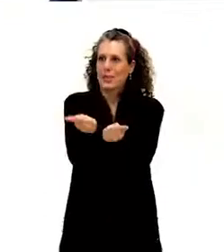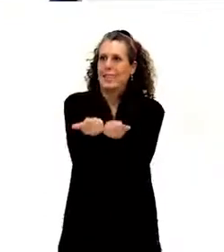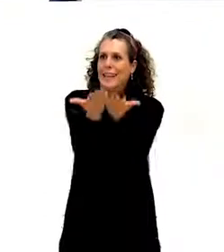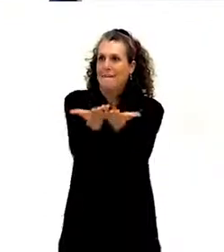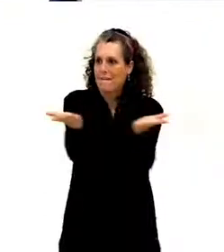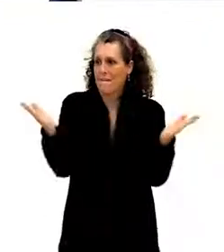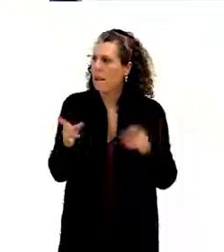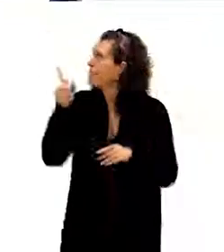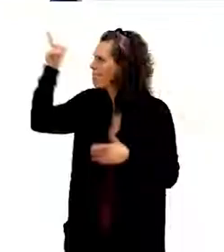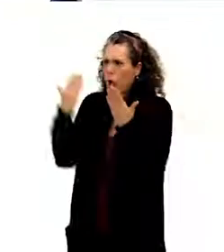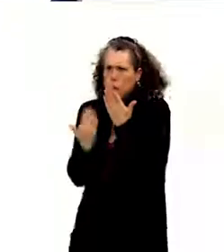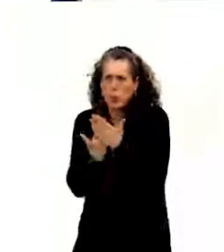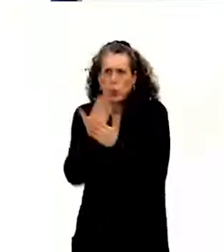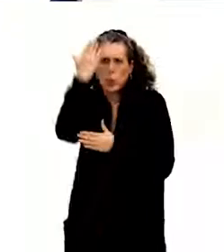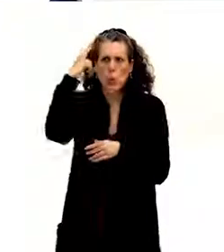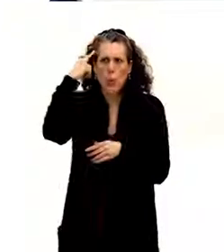idea. This is a new